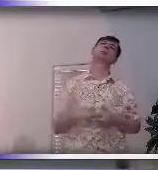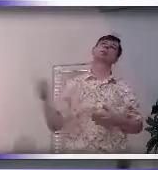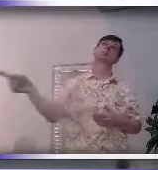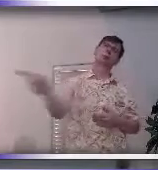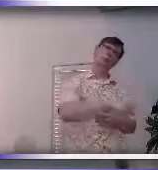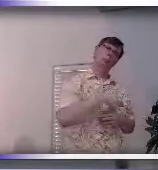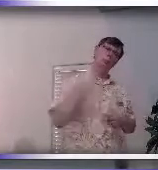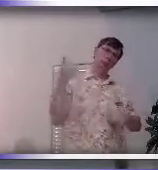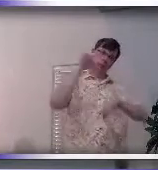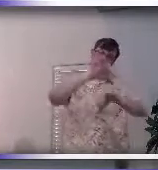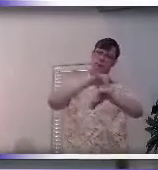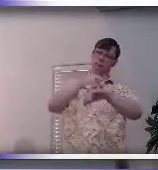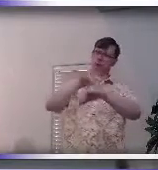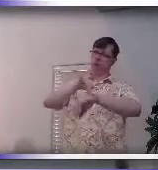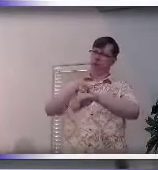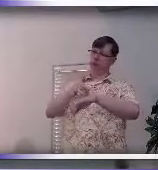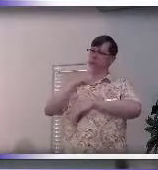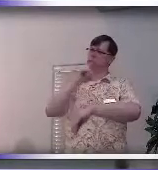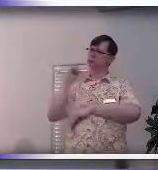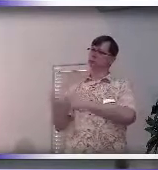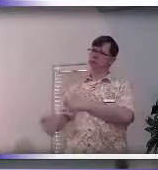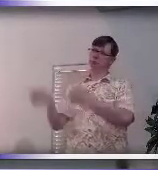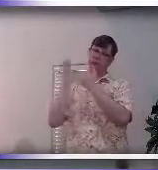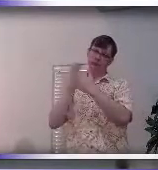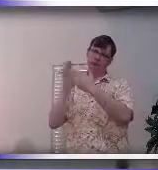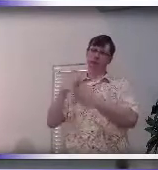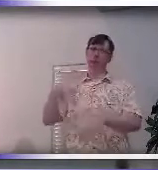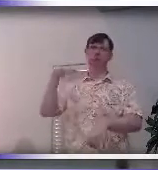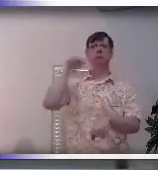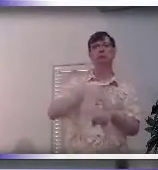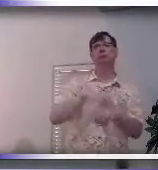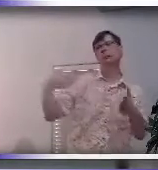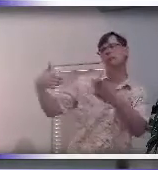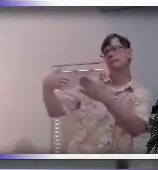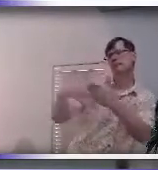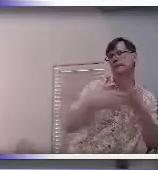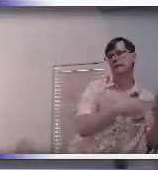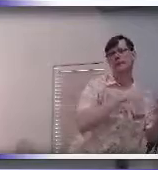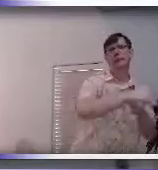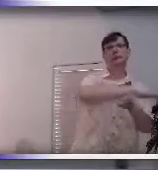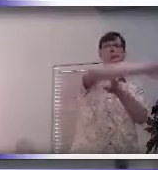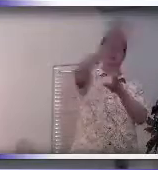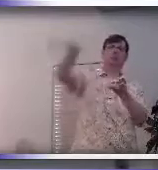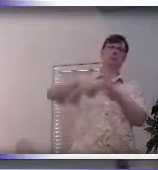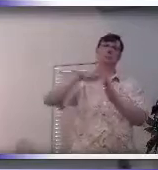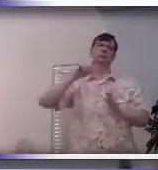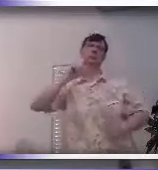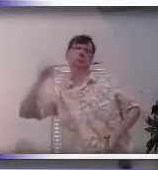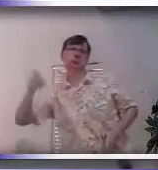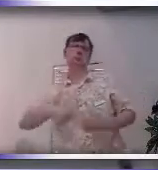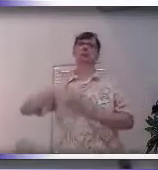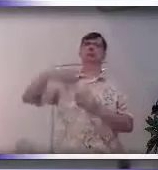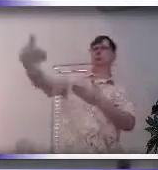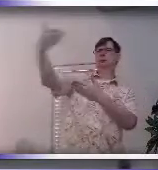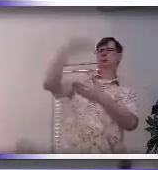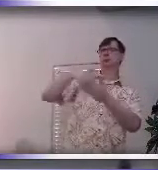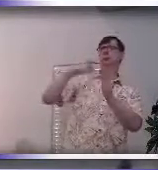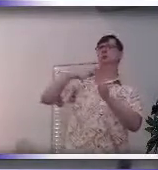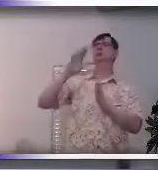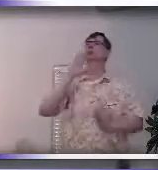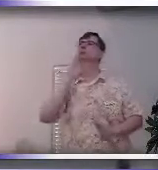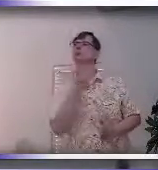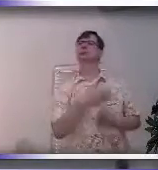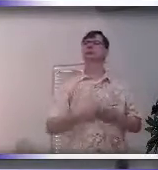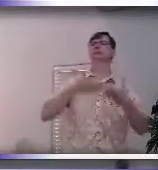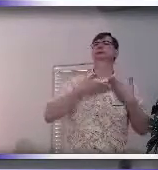earth for what it truly is now moving all of that true seeing into being so that we